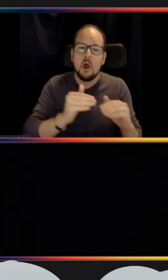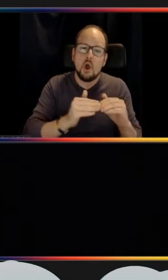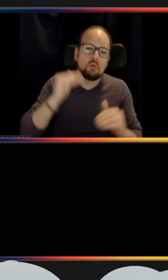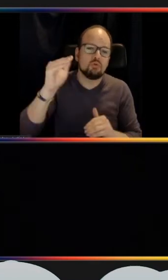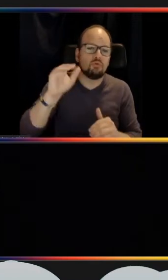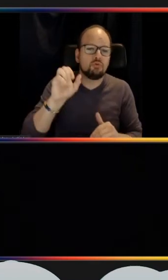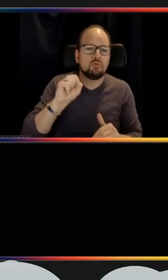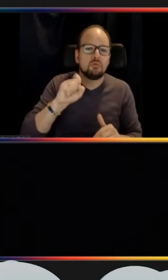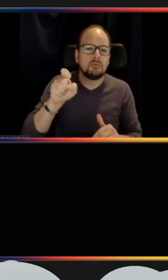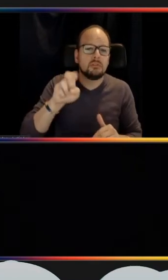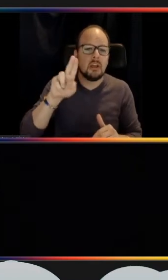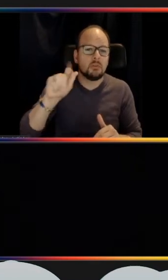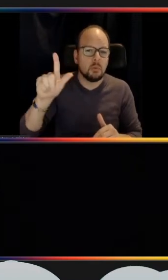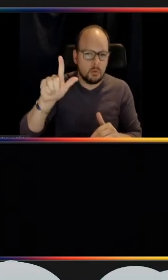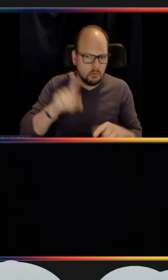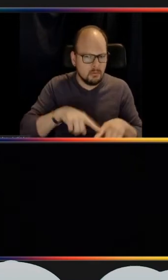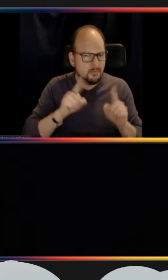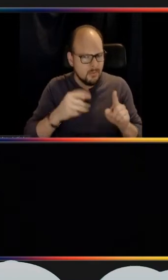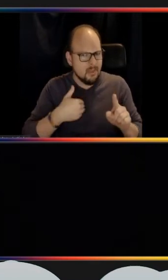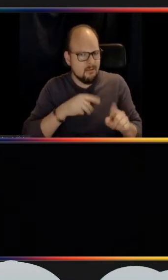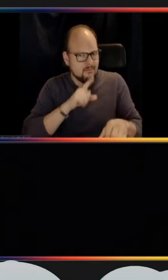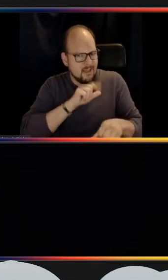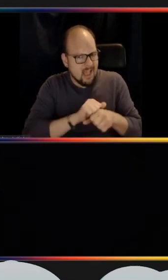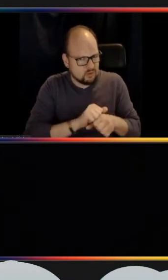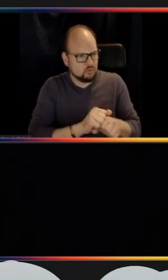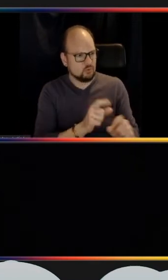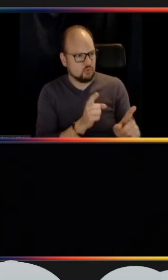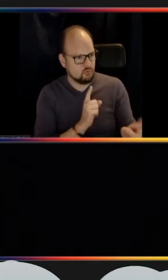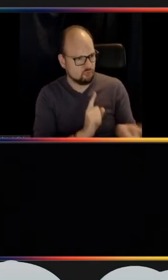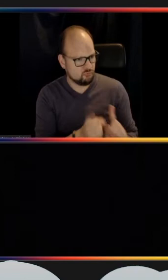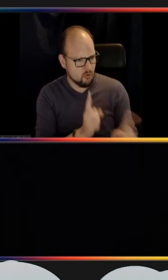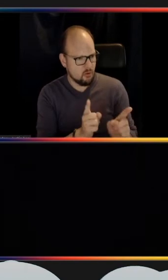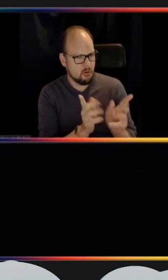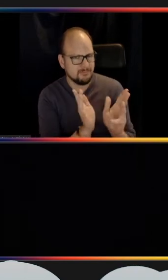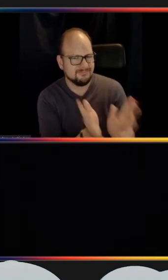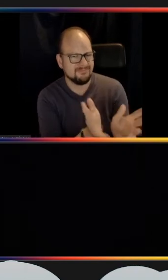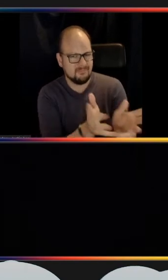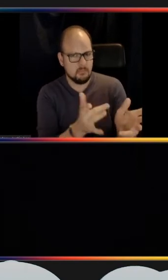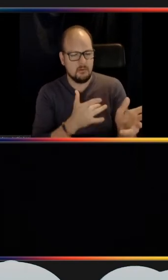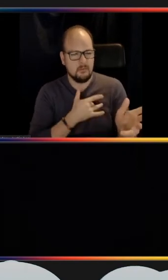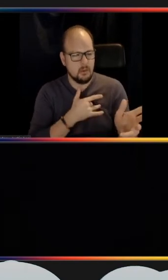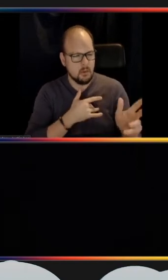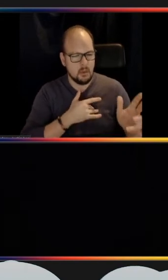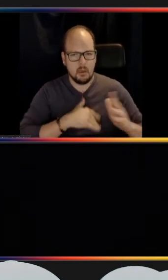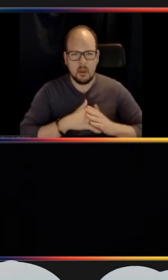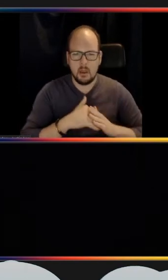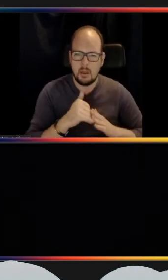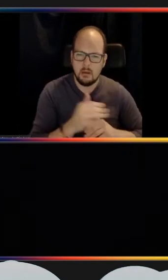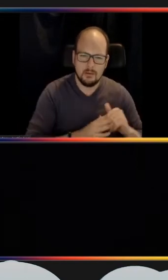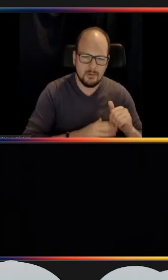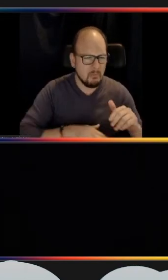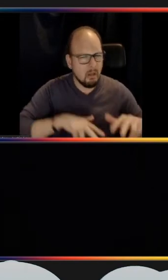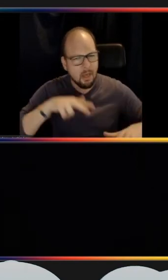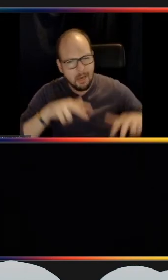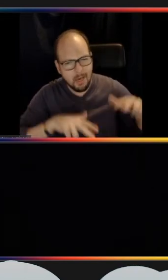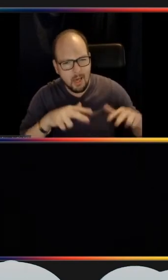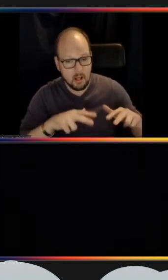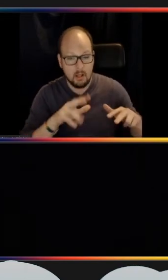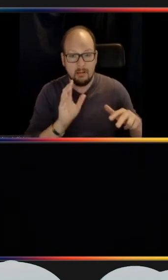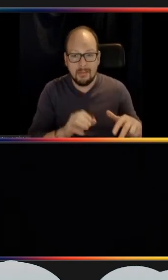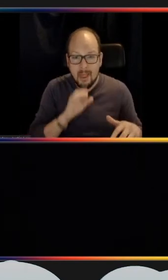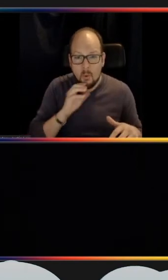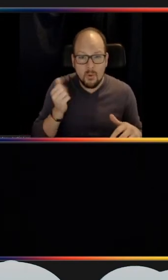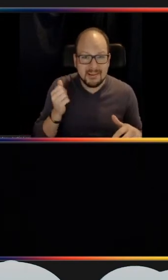real conversations and they're uncomfortable and awkward and weird, because when you're 16, 17, 18, that's who